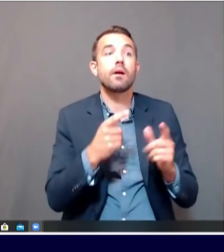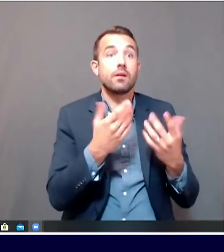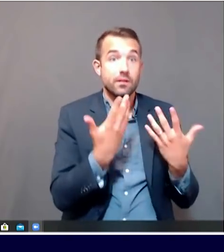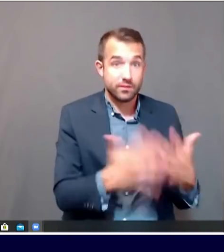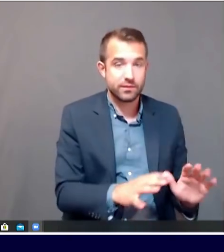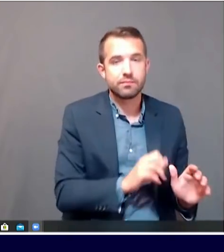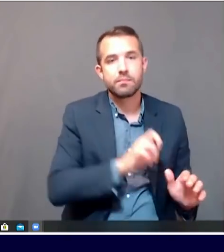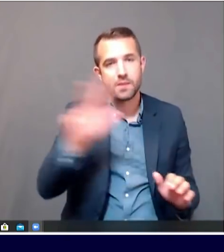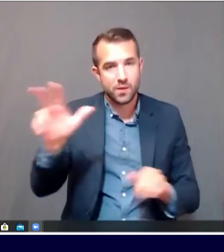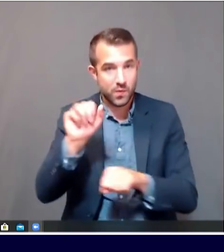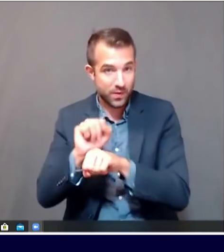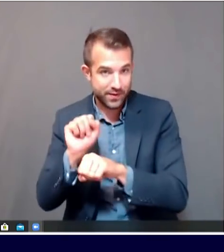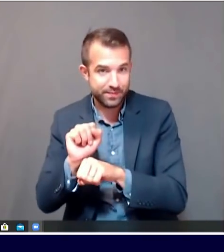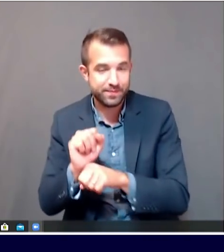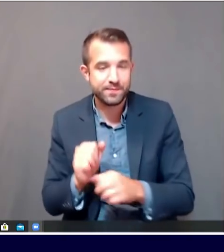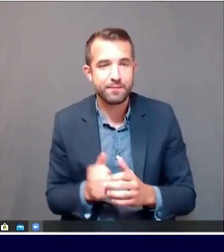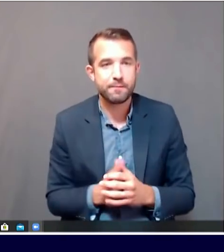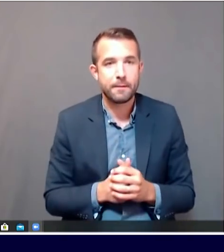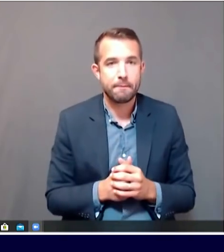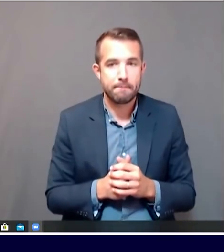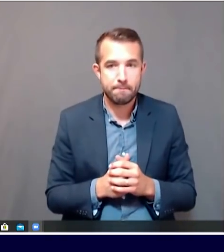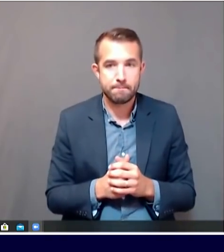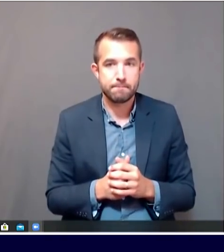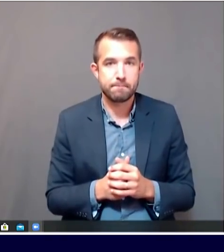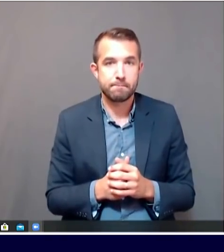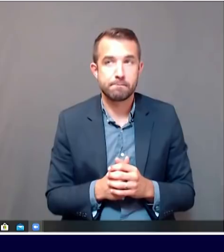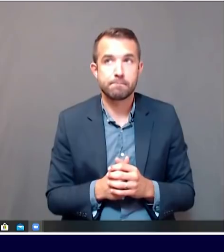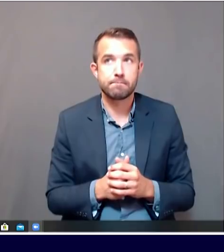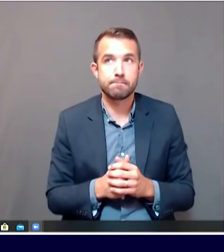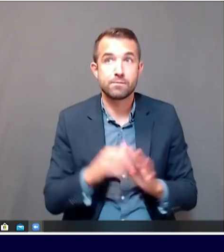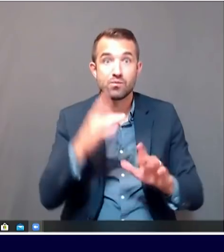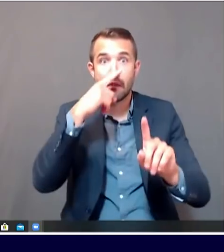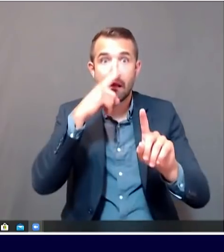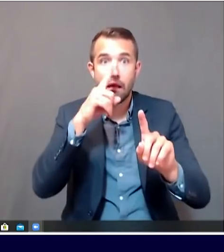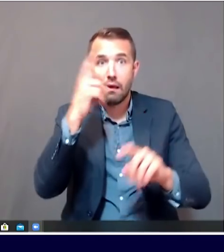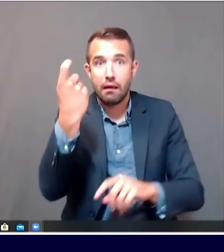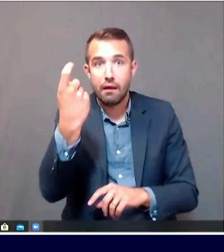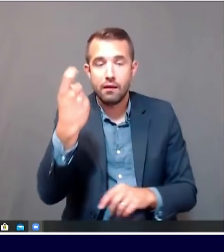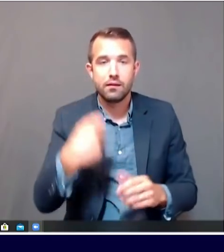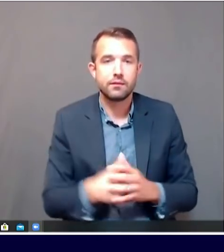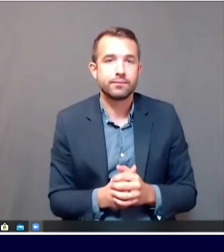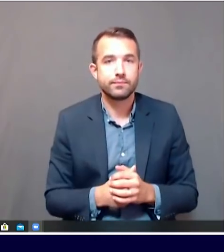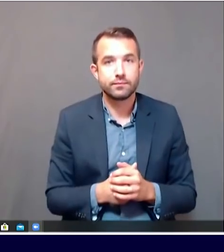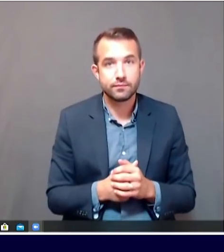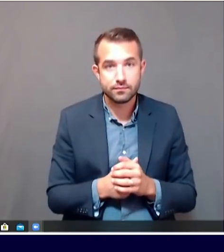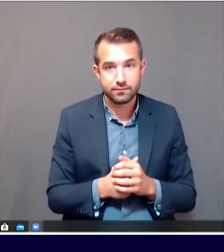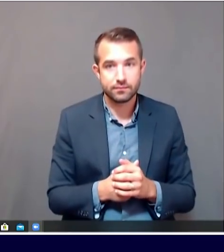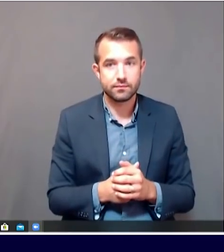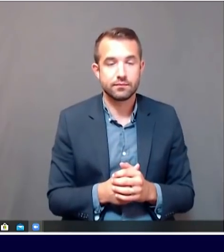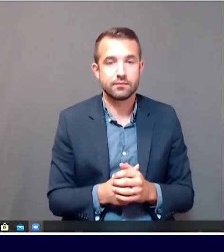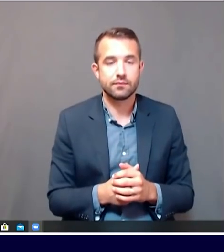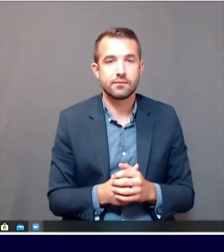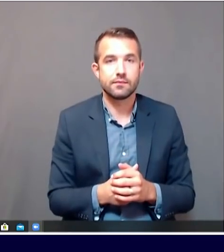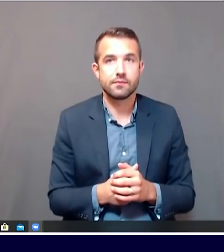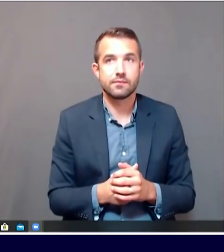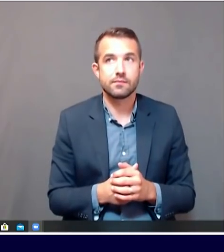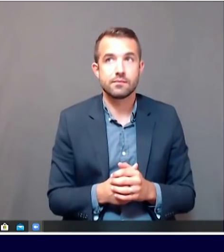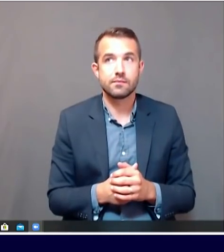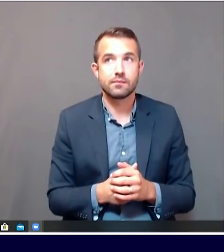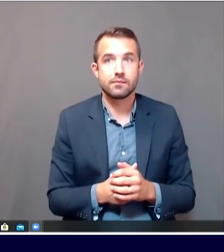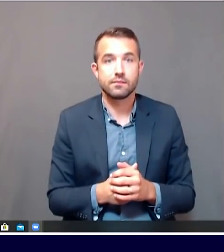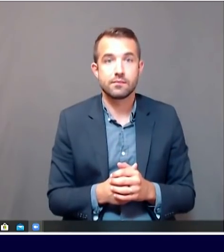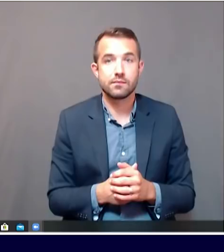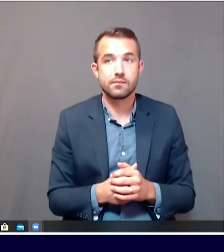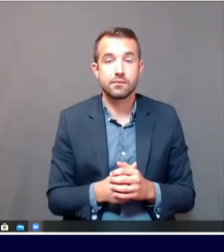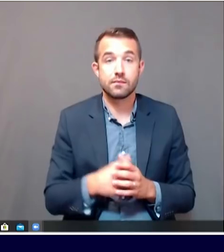exposed. Could I ask one more question? Sure. This pilot project you mentioned at